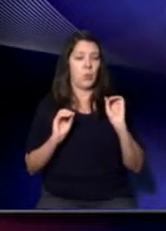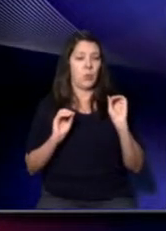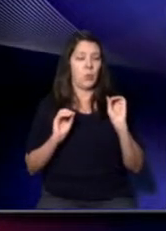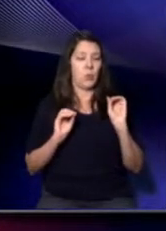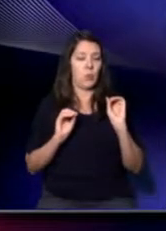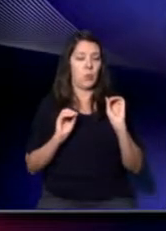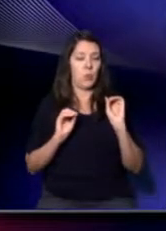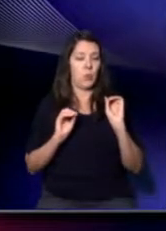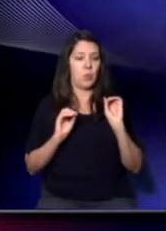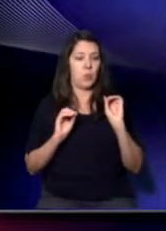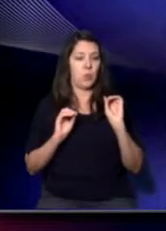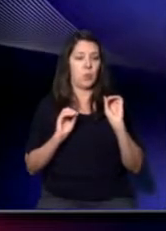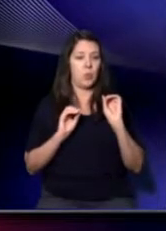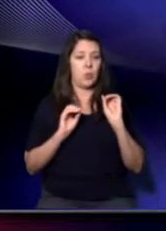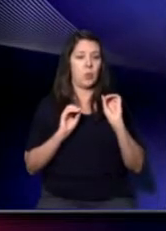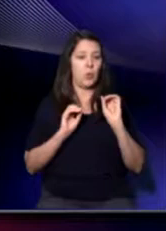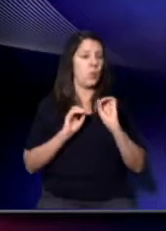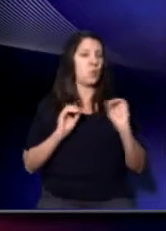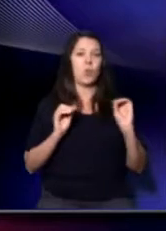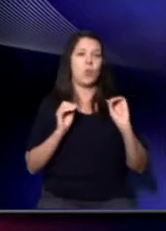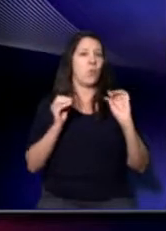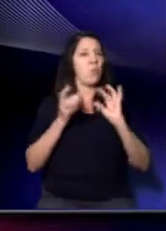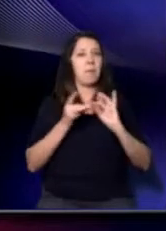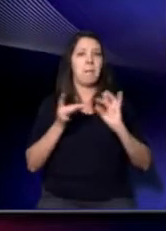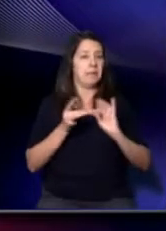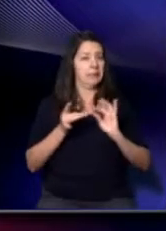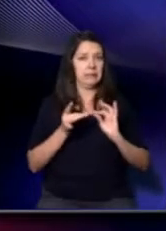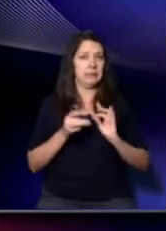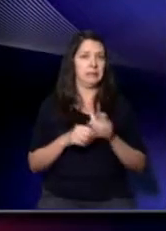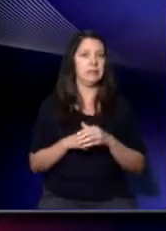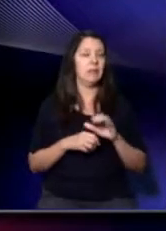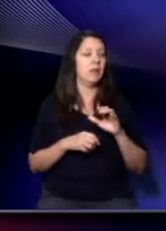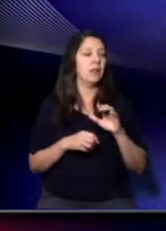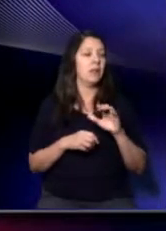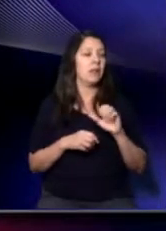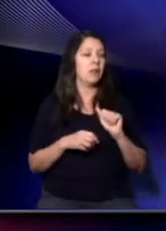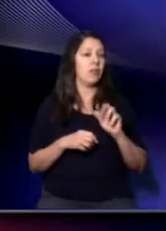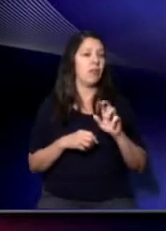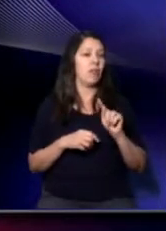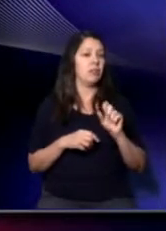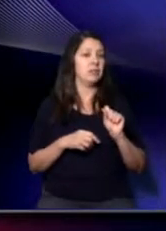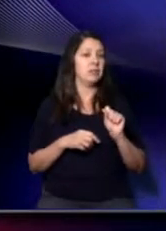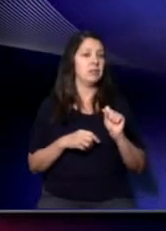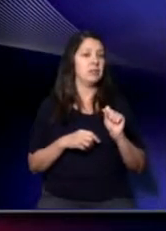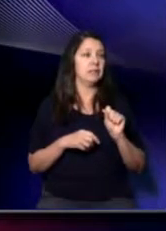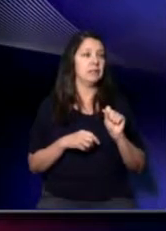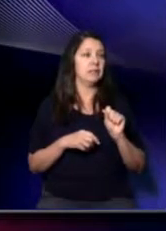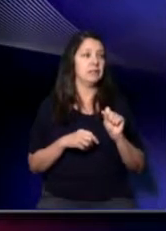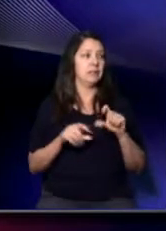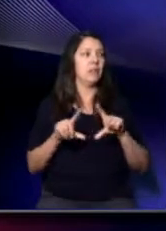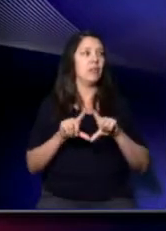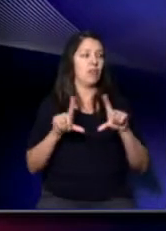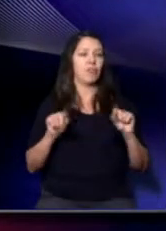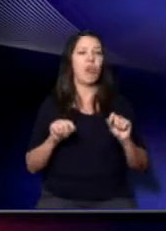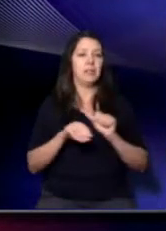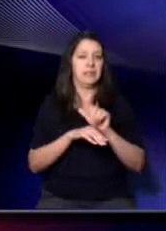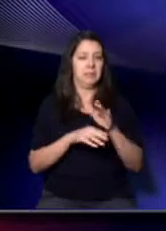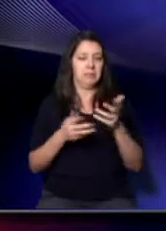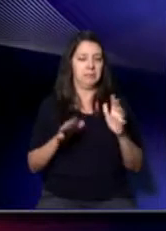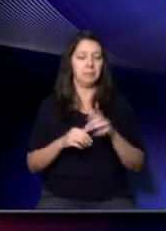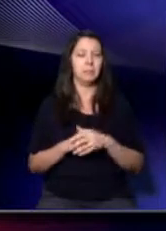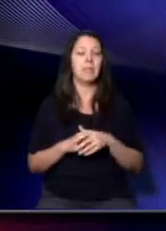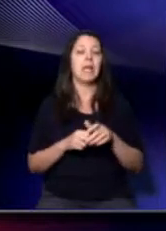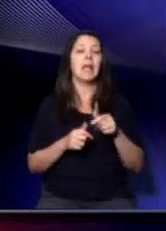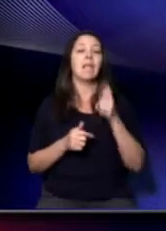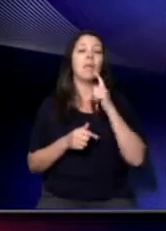No comments, cards submitted. Okay, thank you. Information and discussion items,